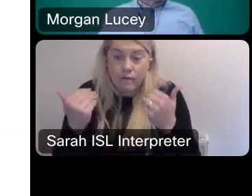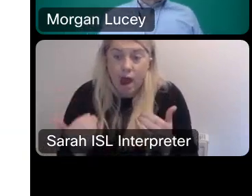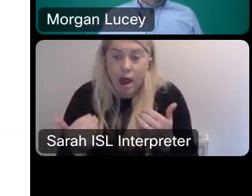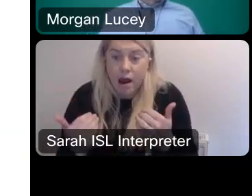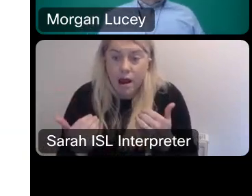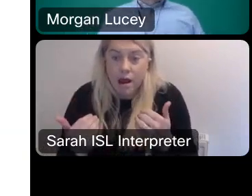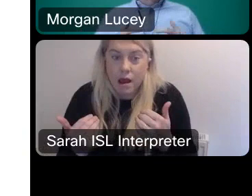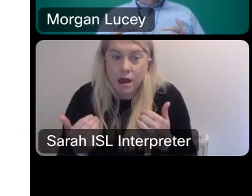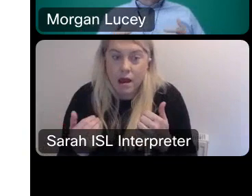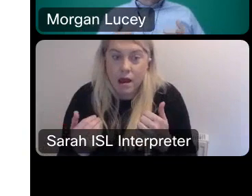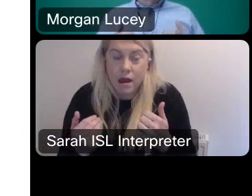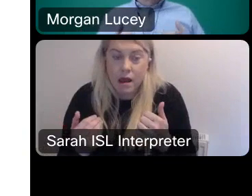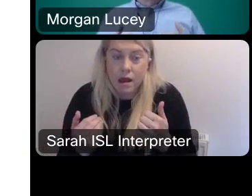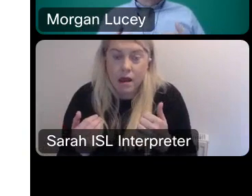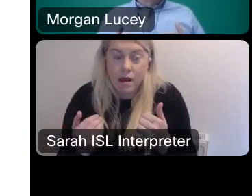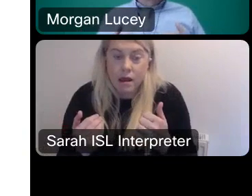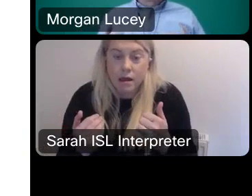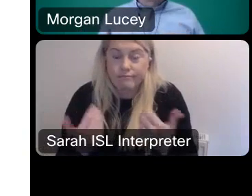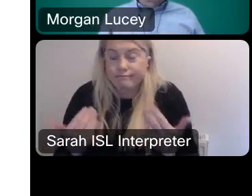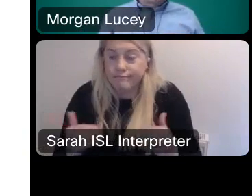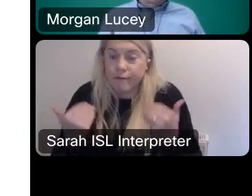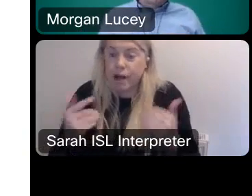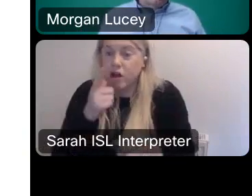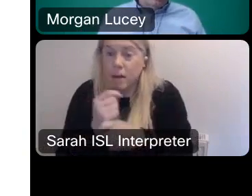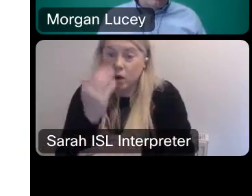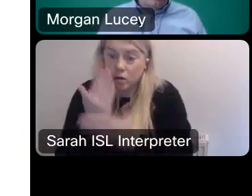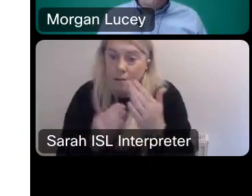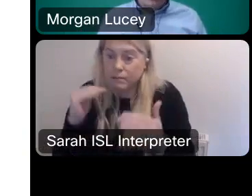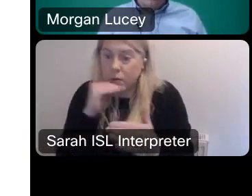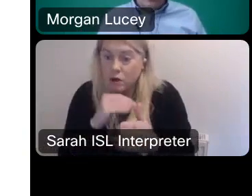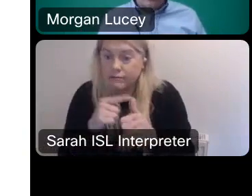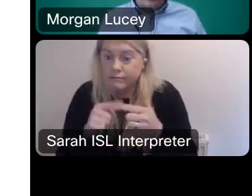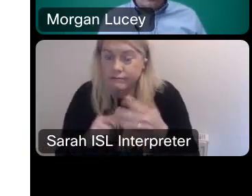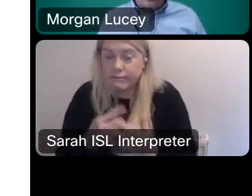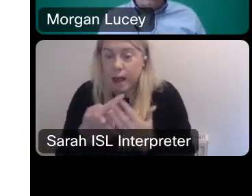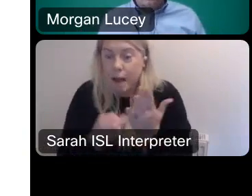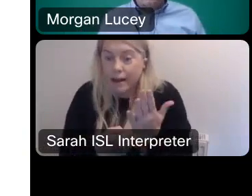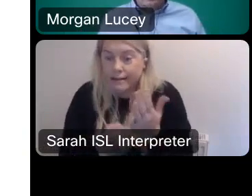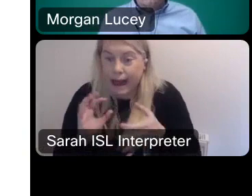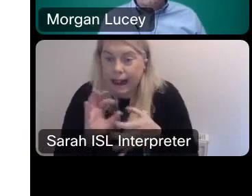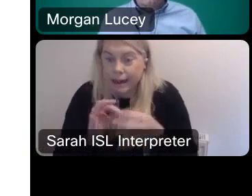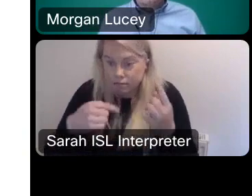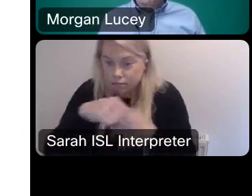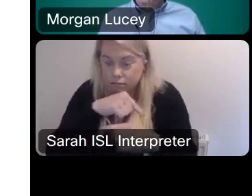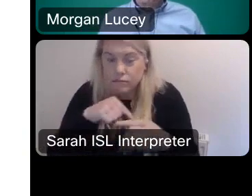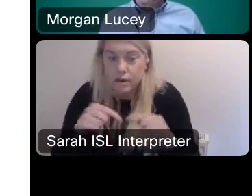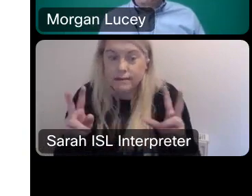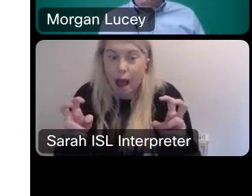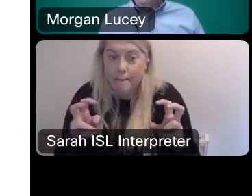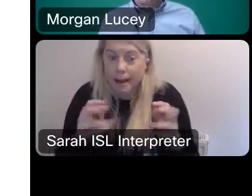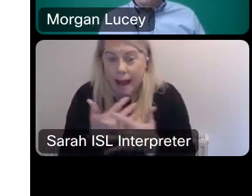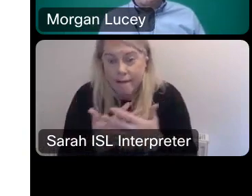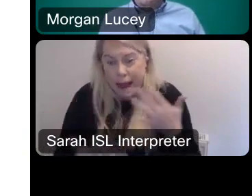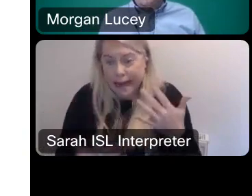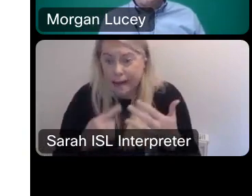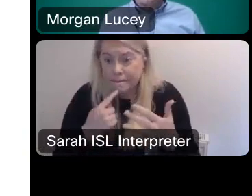our some of the, you know, most relevant policies. There are many related policies, I suppose, in terms of staff support. These are the ones, I suppose,